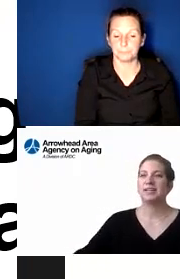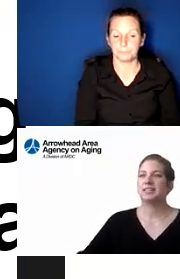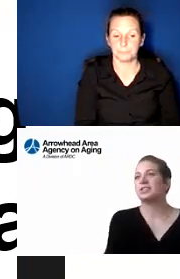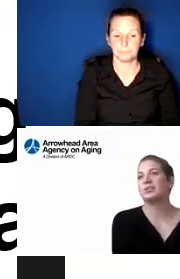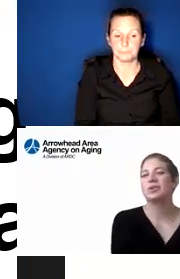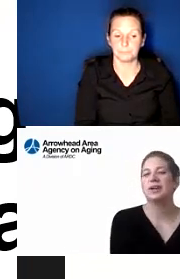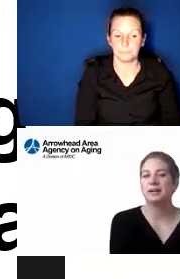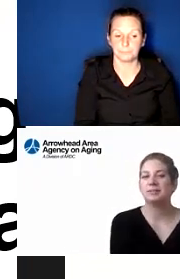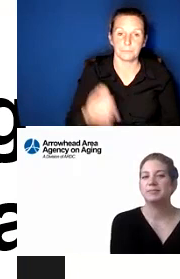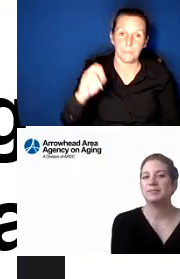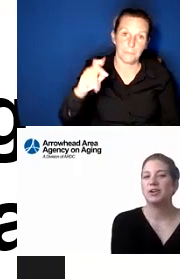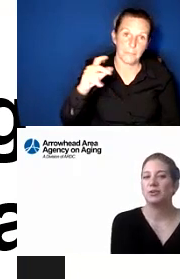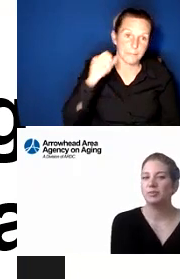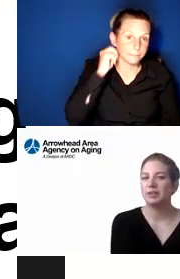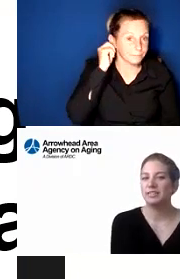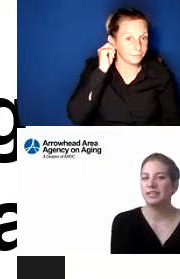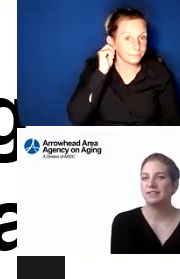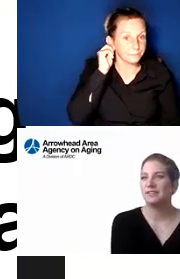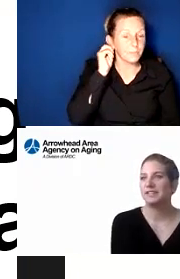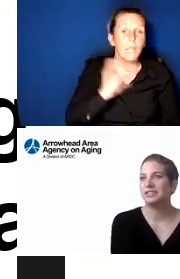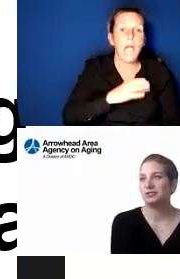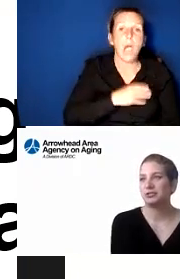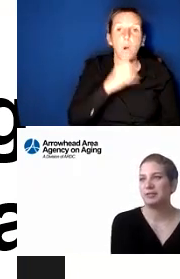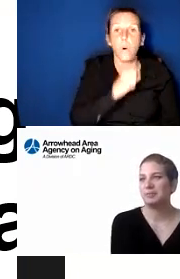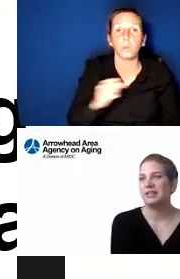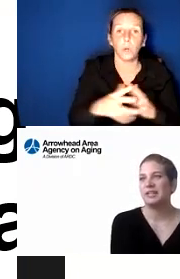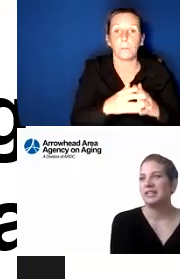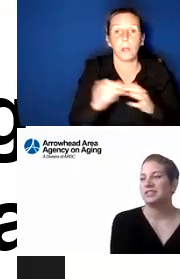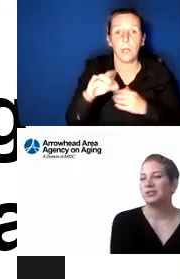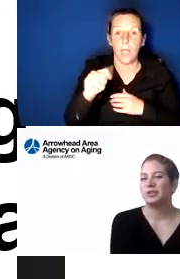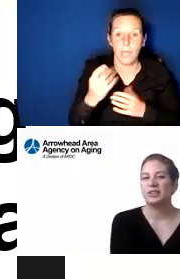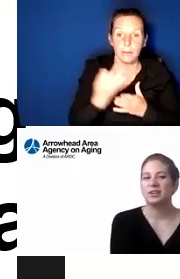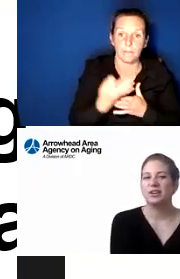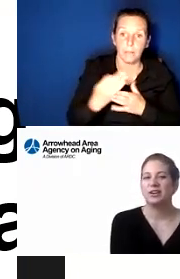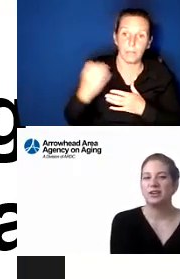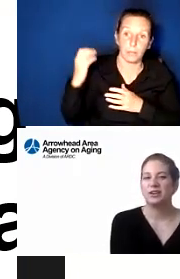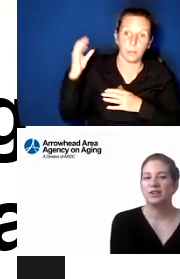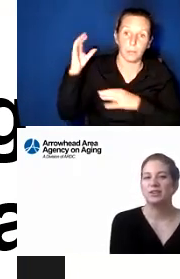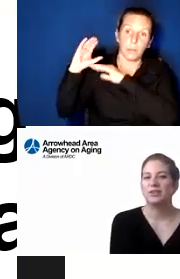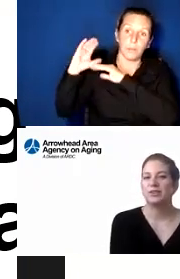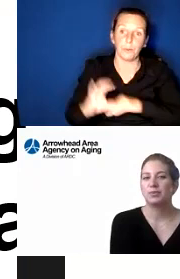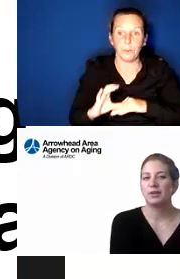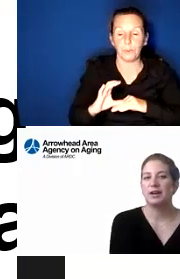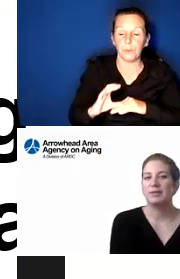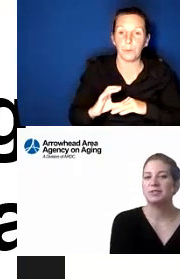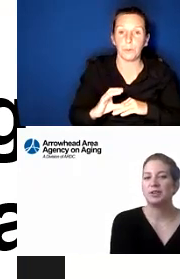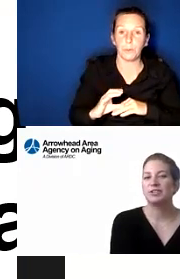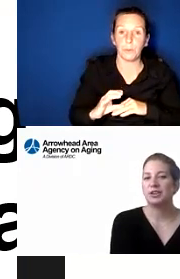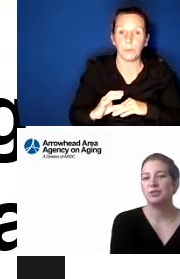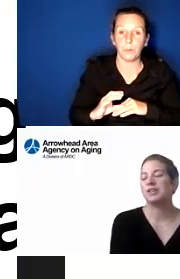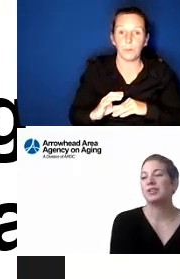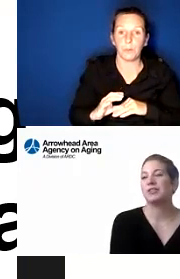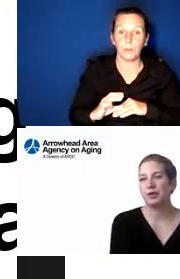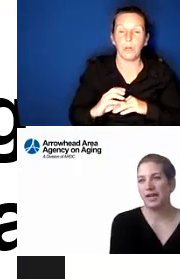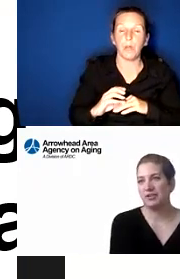All right, so our Older Americans Act funding stream. So there are 3, so under